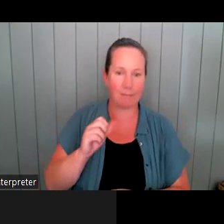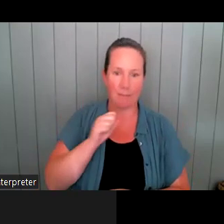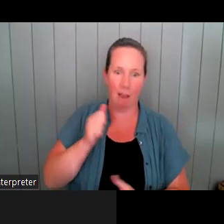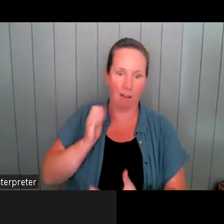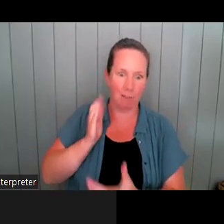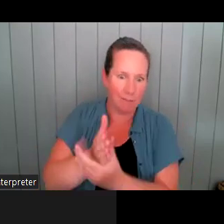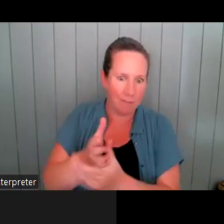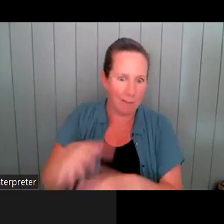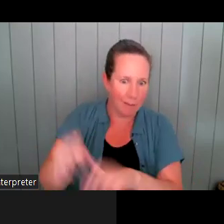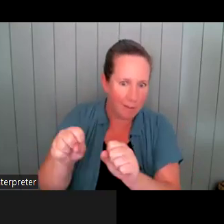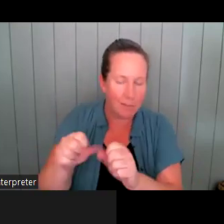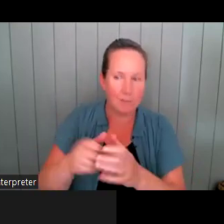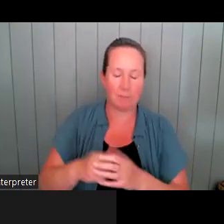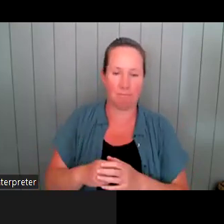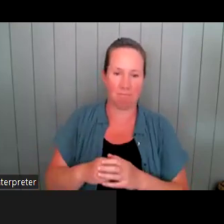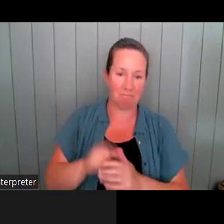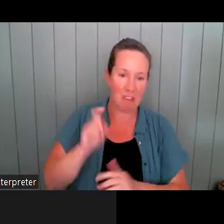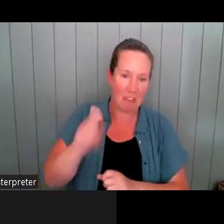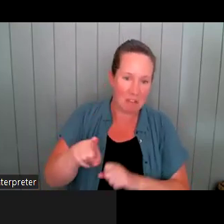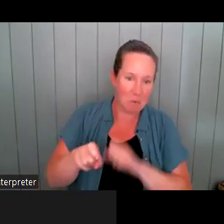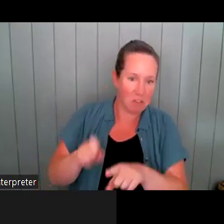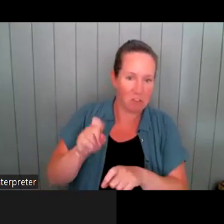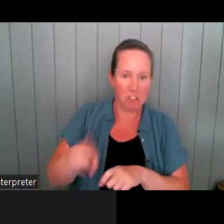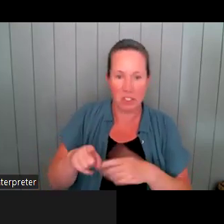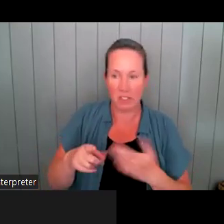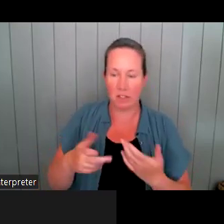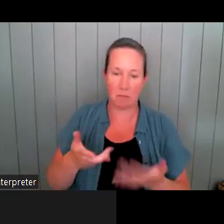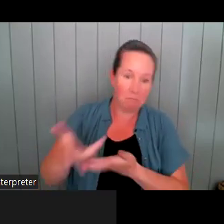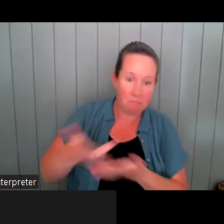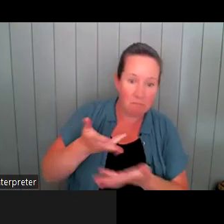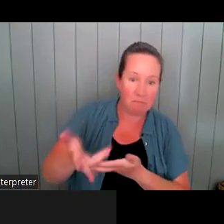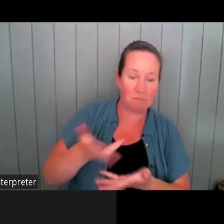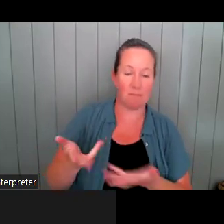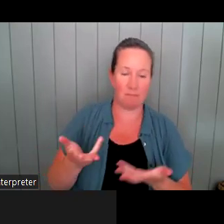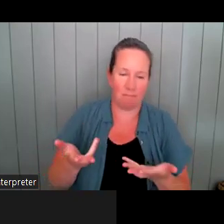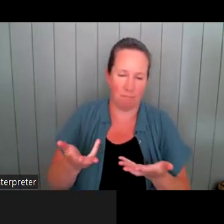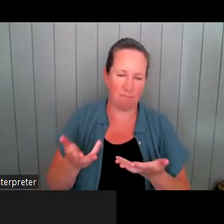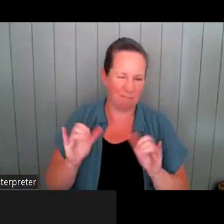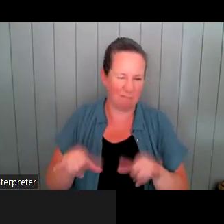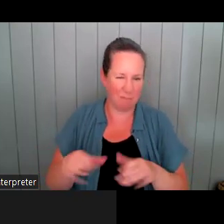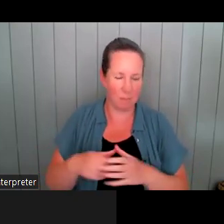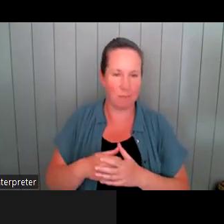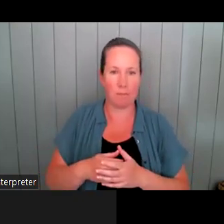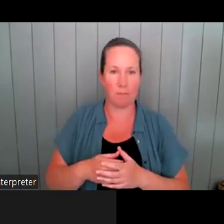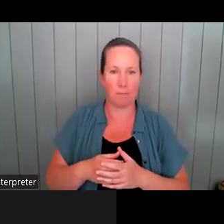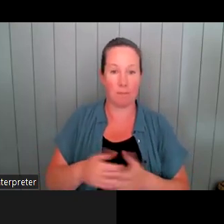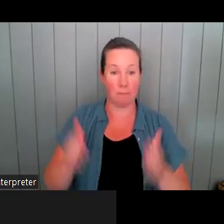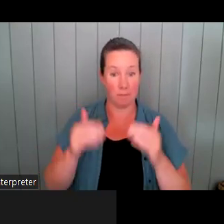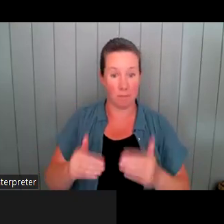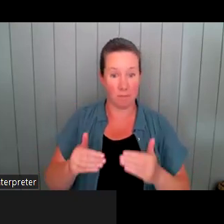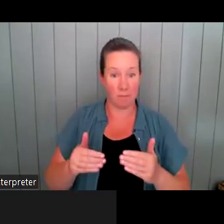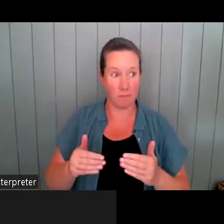to others. I mean, that's basic what it's saying. I mean, there's more things, but social, looking for ways to help